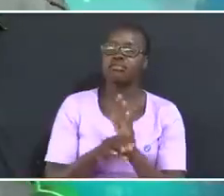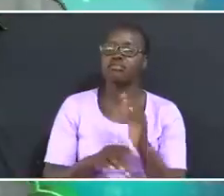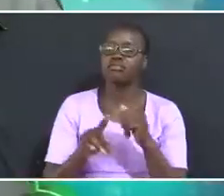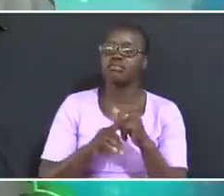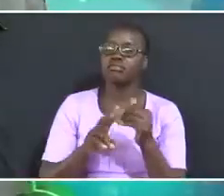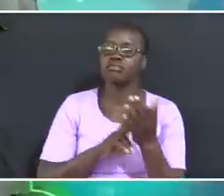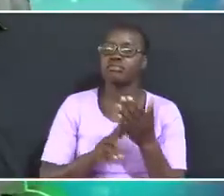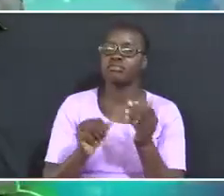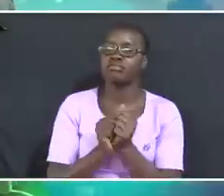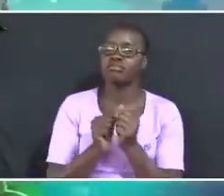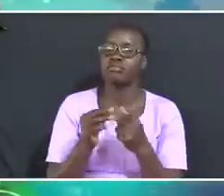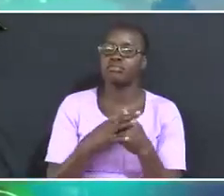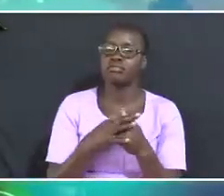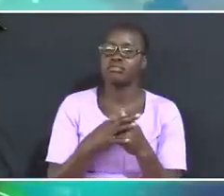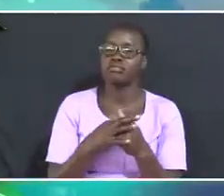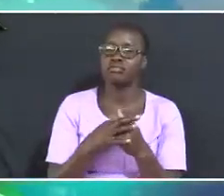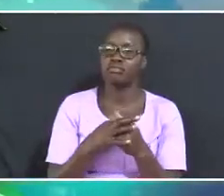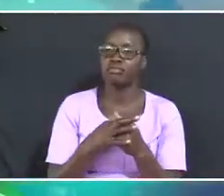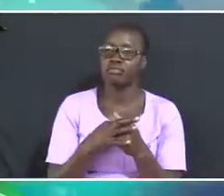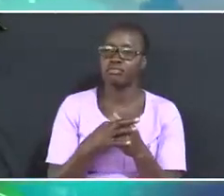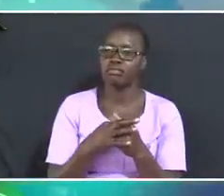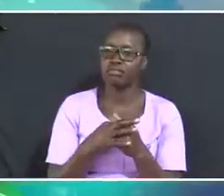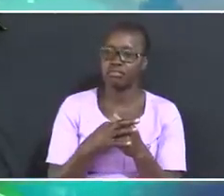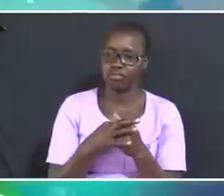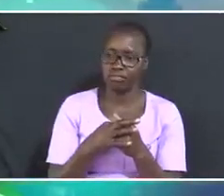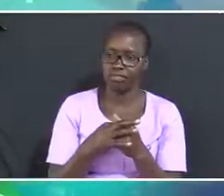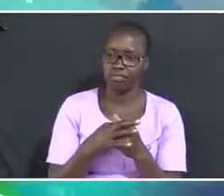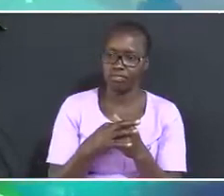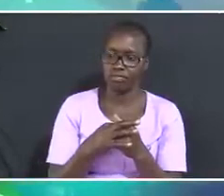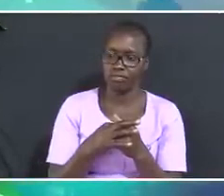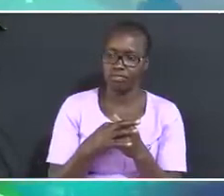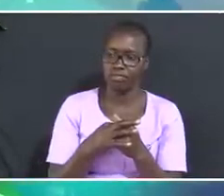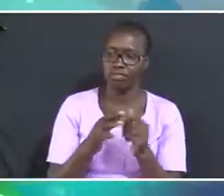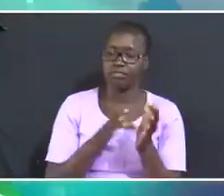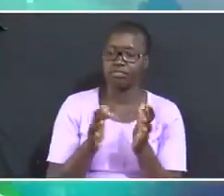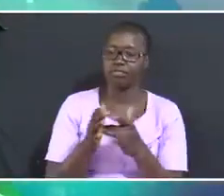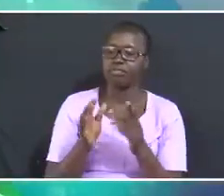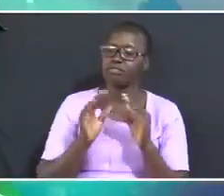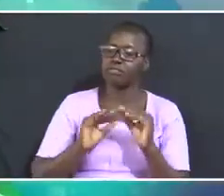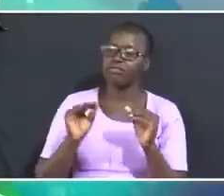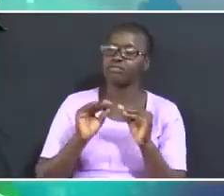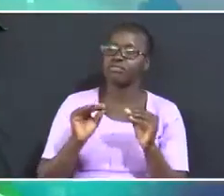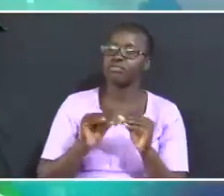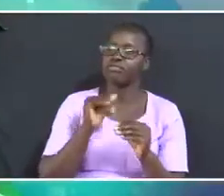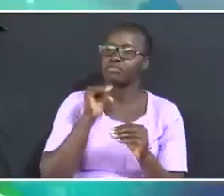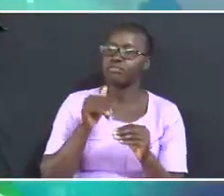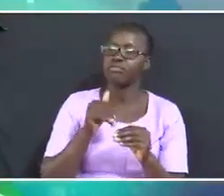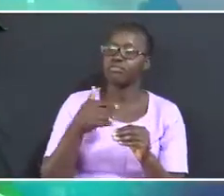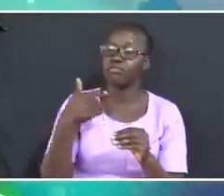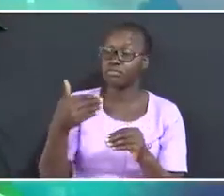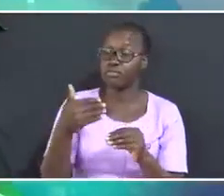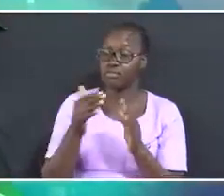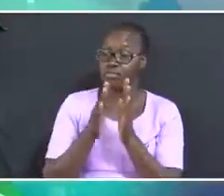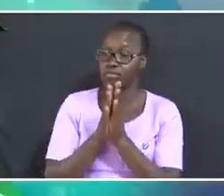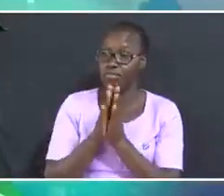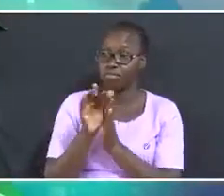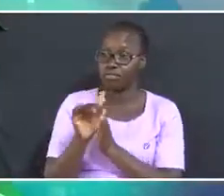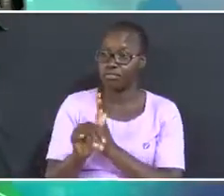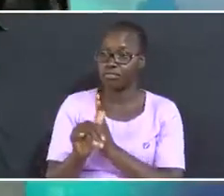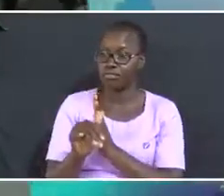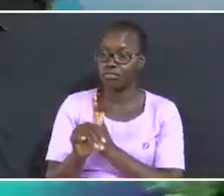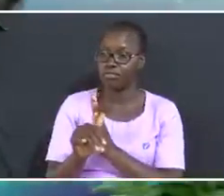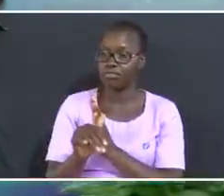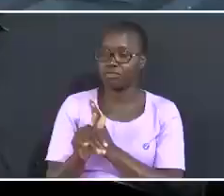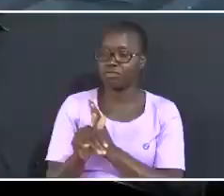6:18. That's where you discover there the Bible teaches you don't ever pray that you